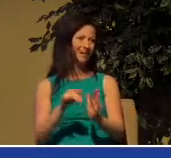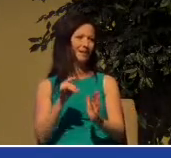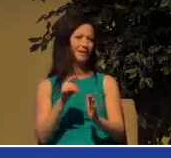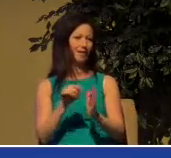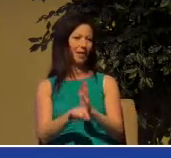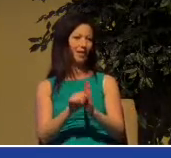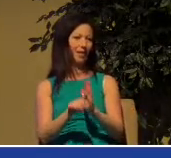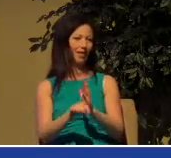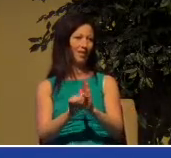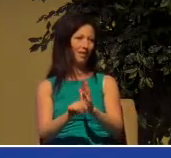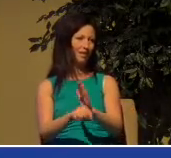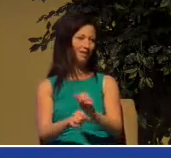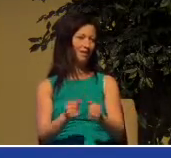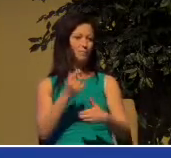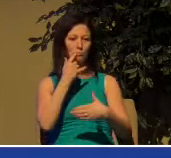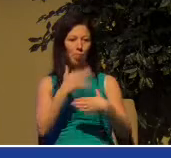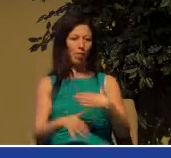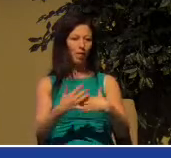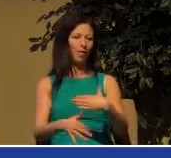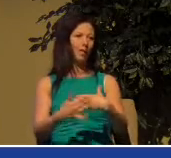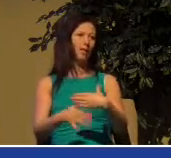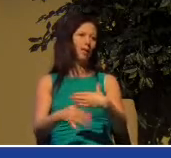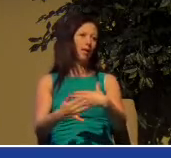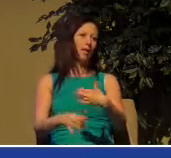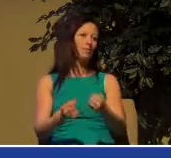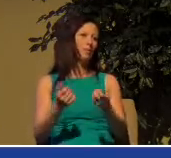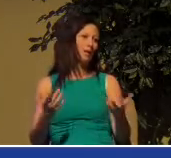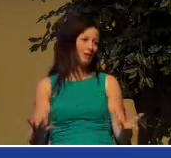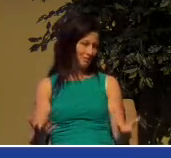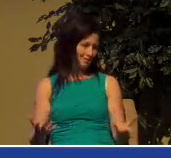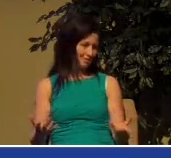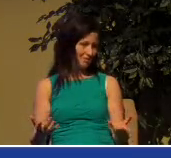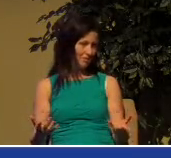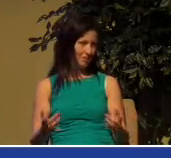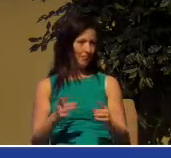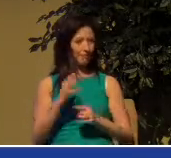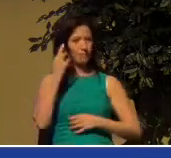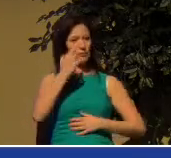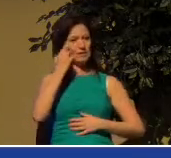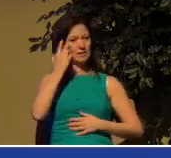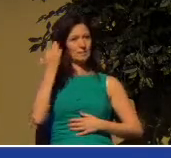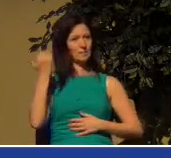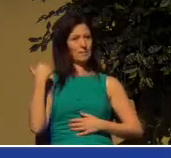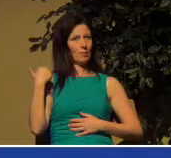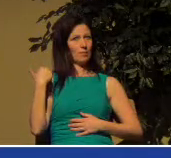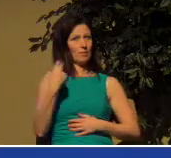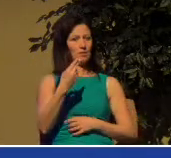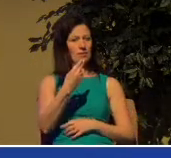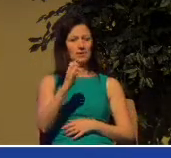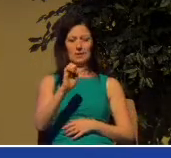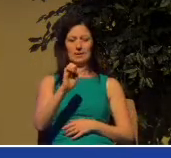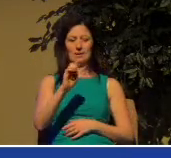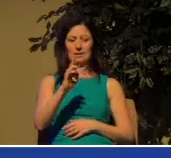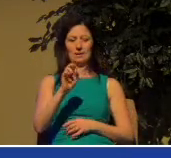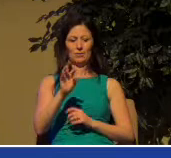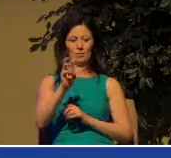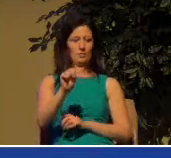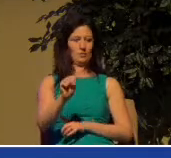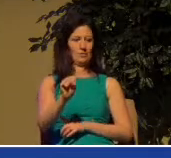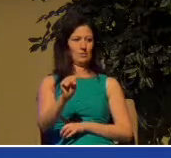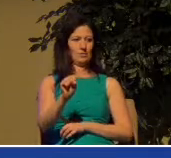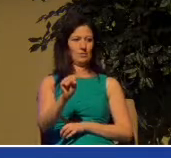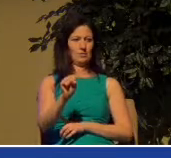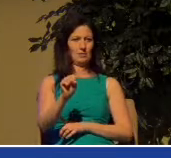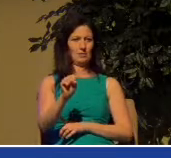how it's described to us, Hebrews 10:1, the law that refers to this whole Old Testament system is only a